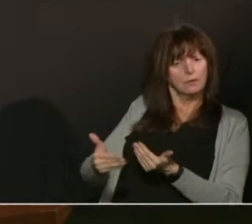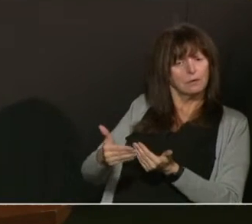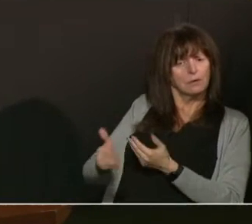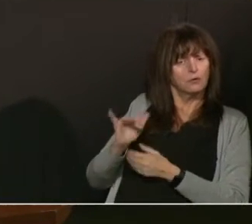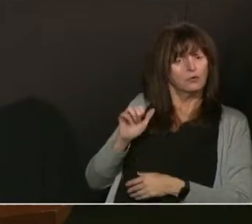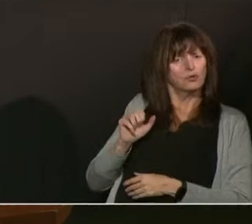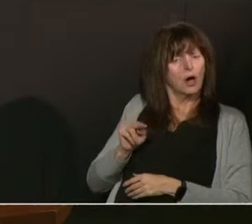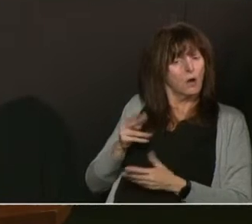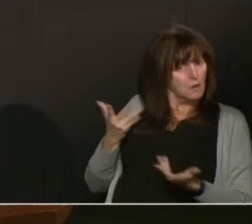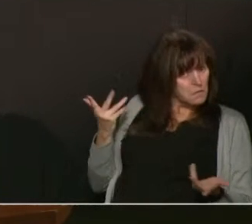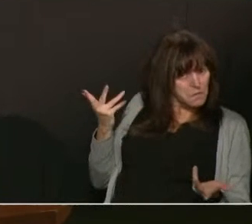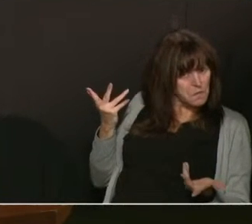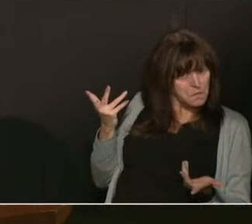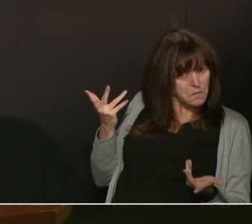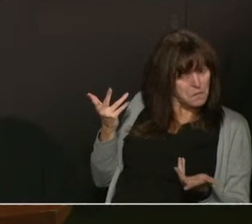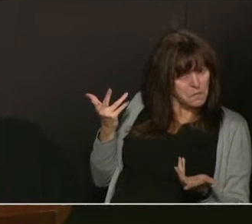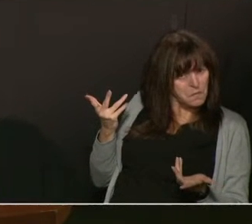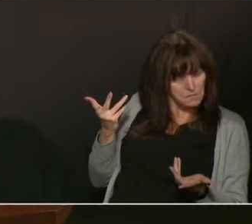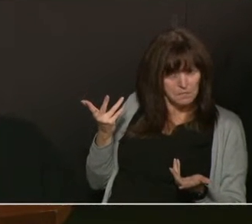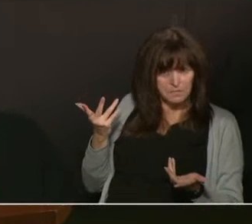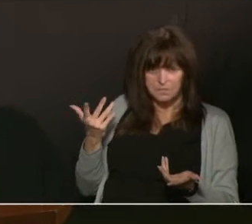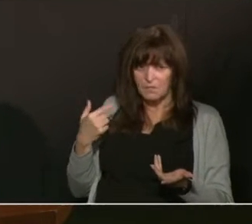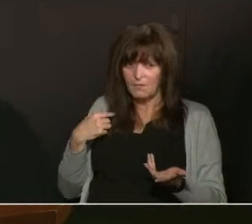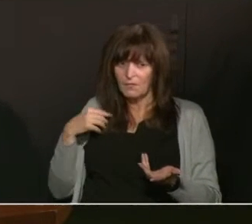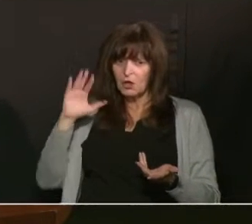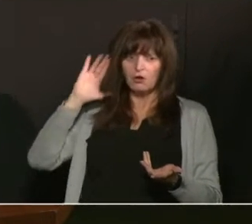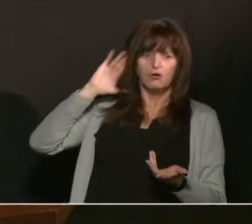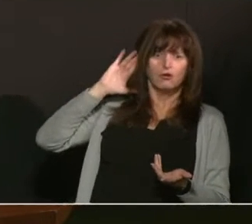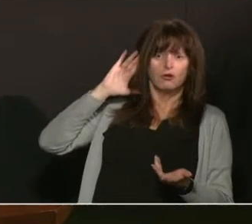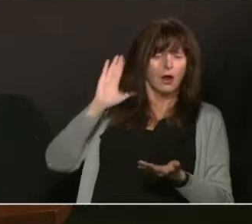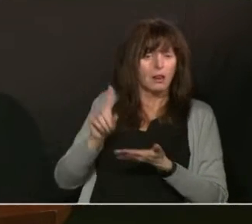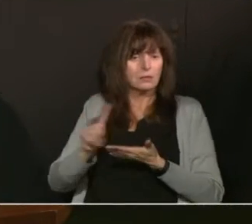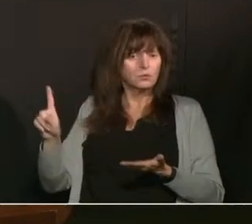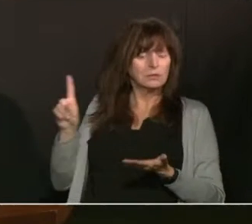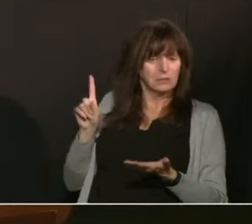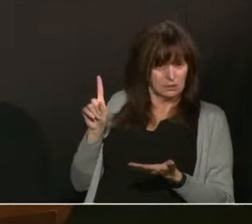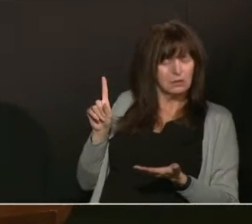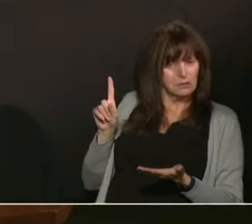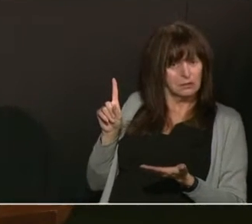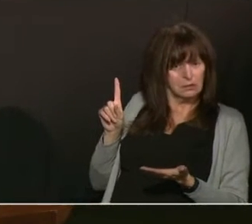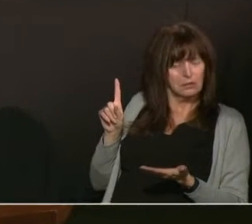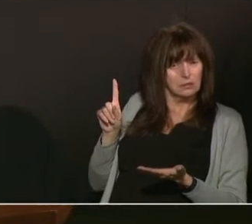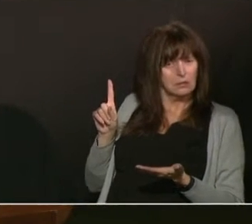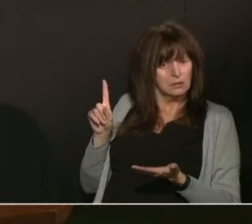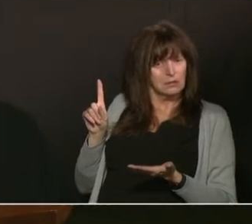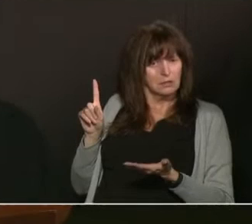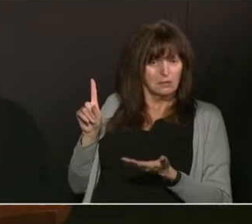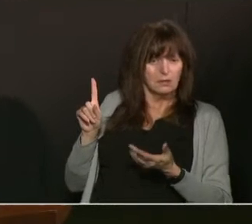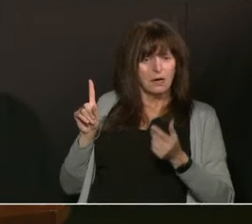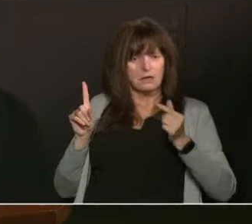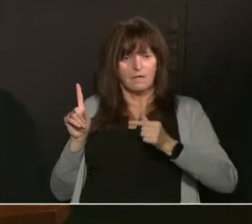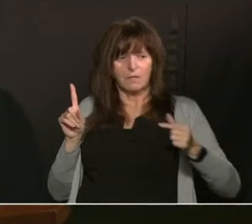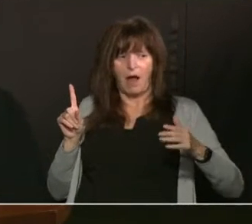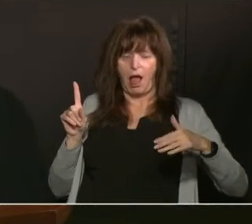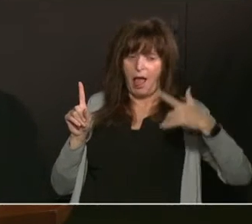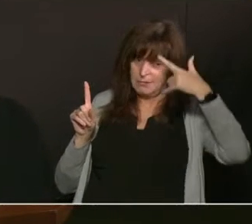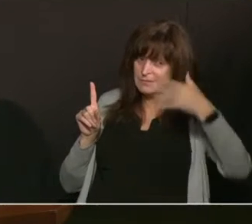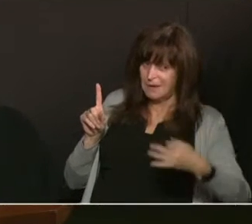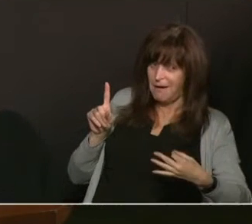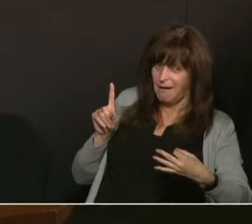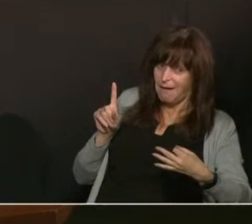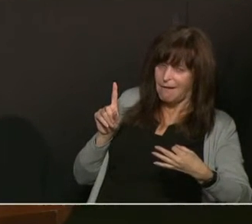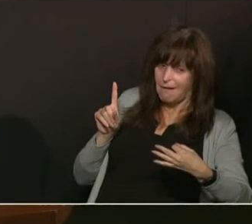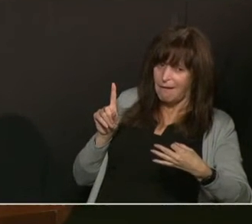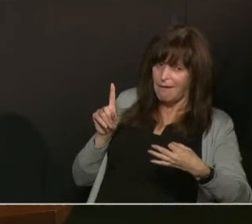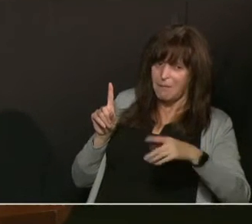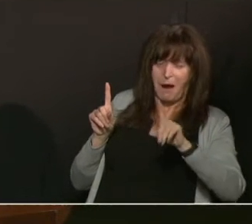said last week that the government just simply wasn't ready to give this information yet, but last year around the same time, parents